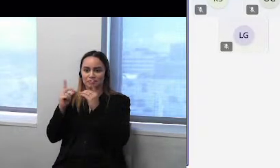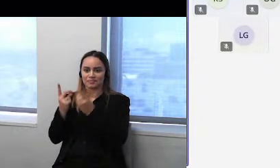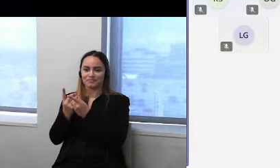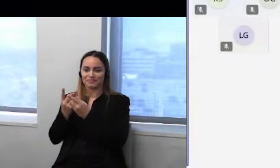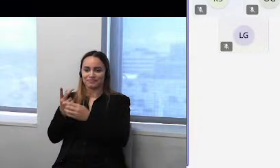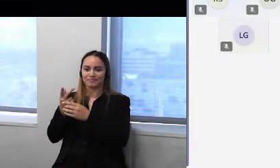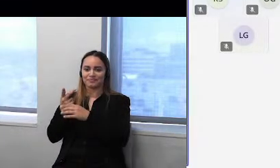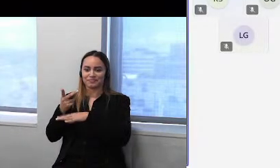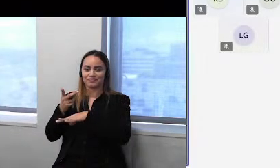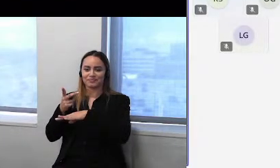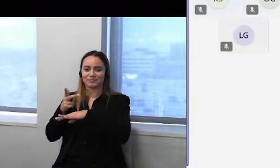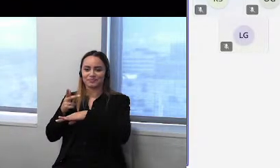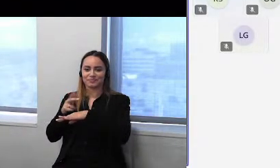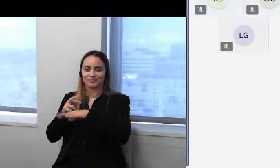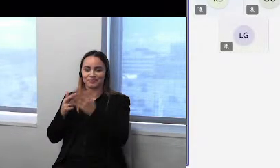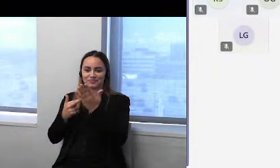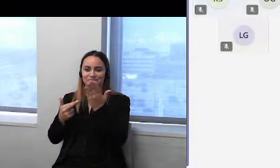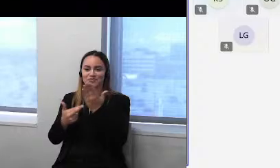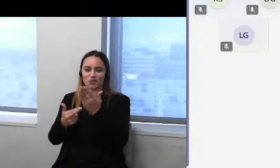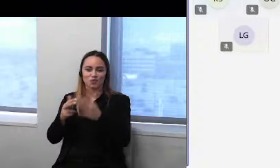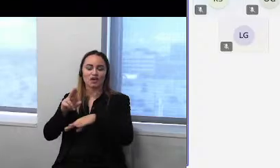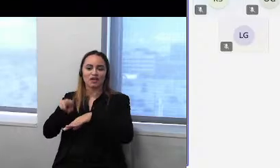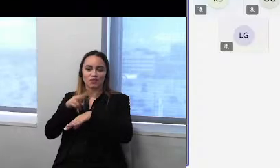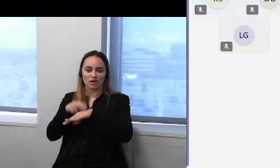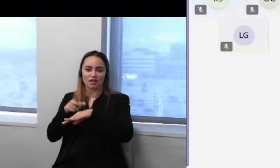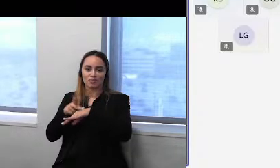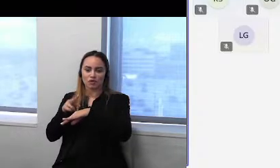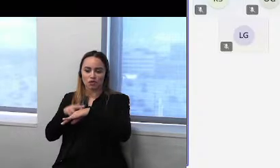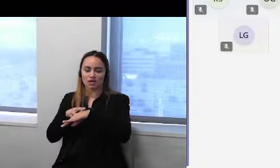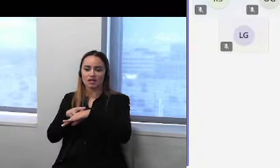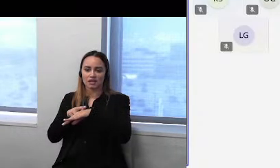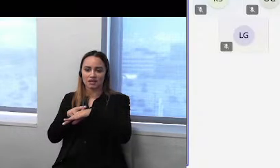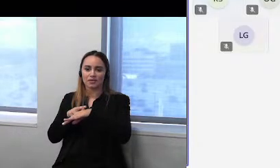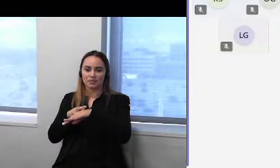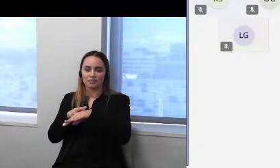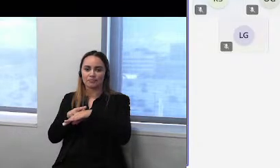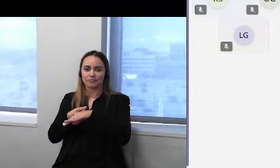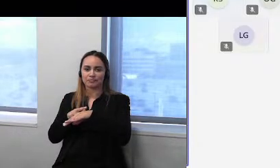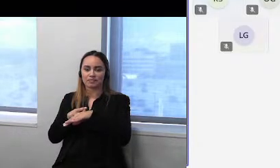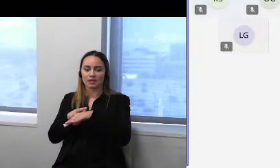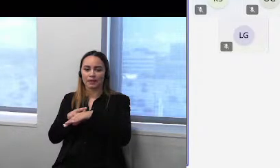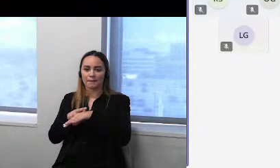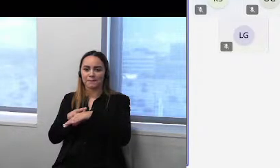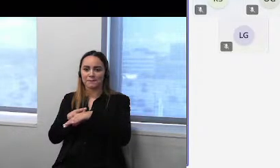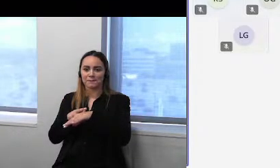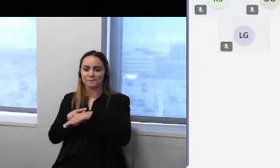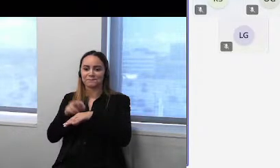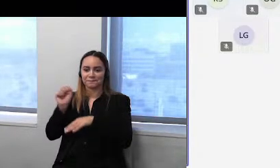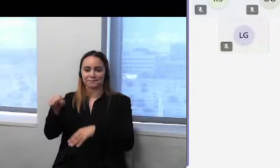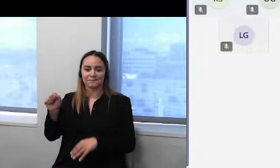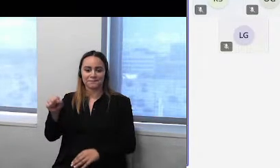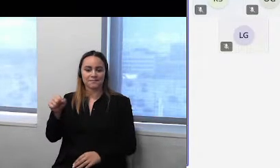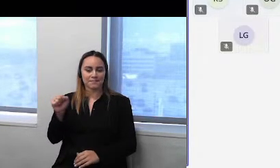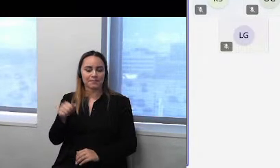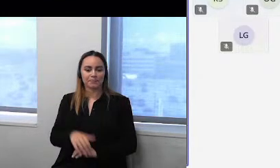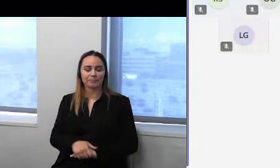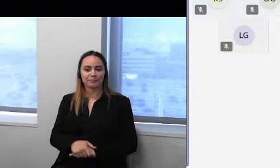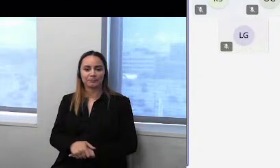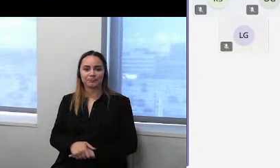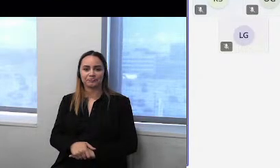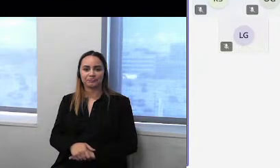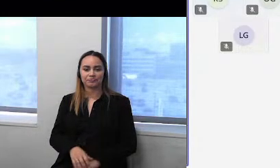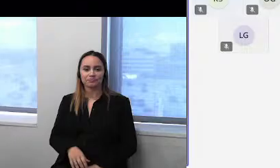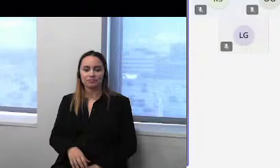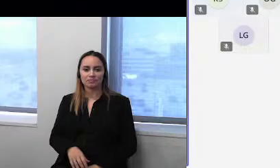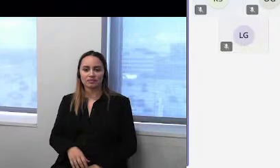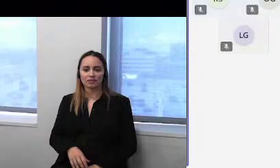Yes, that is my understanding, and not all of our